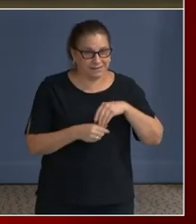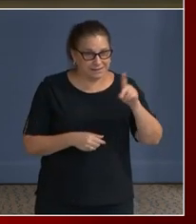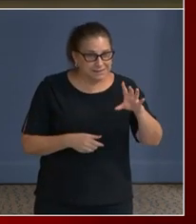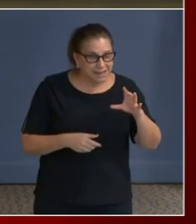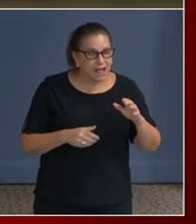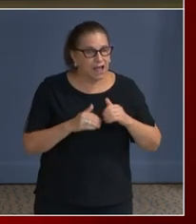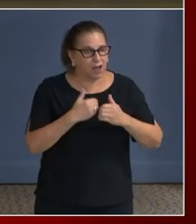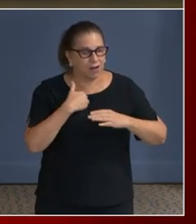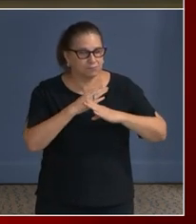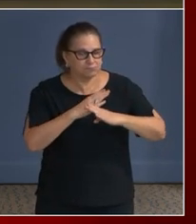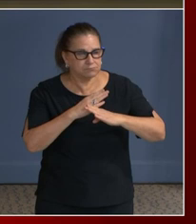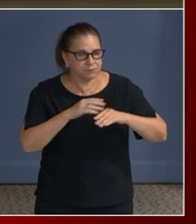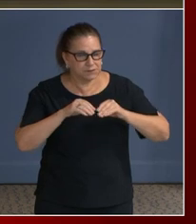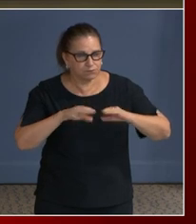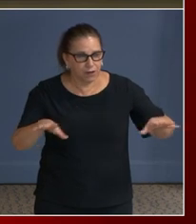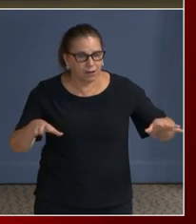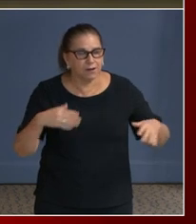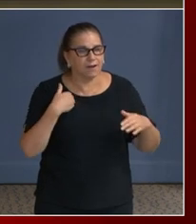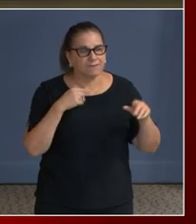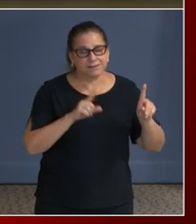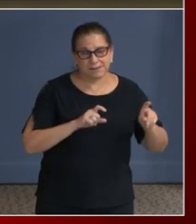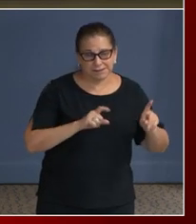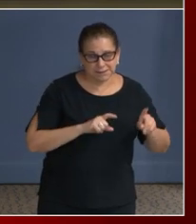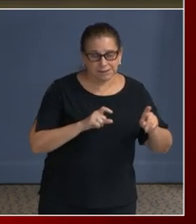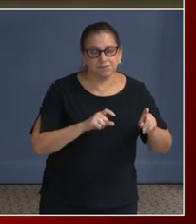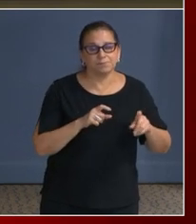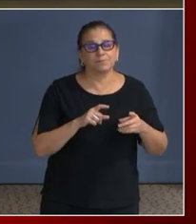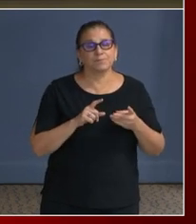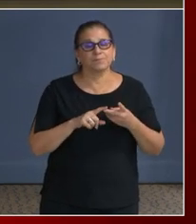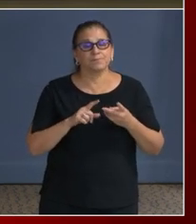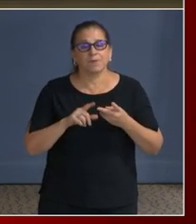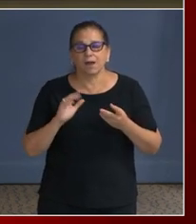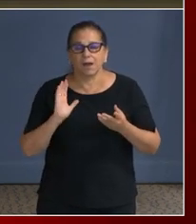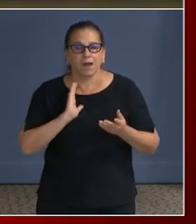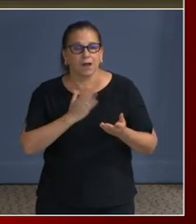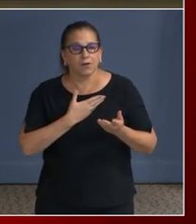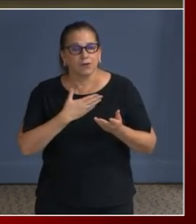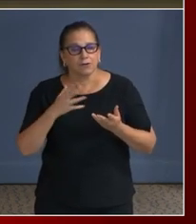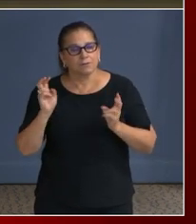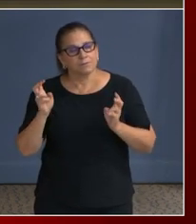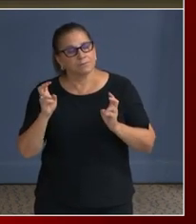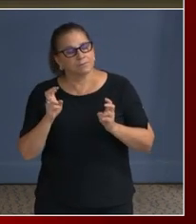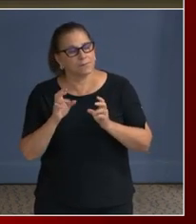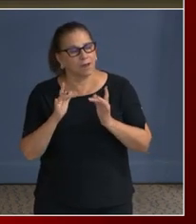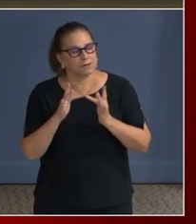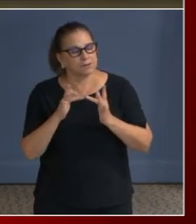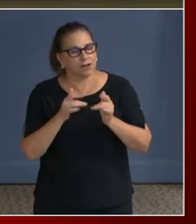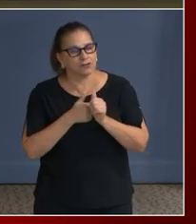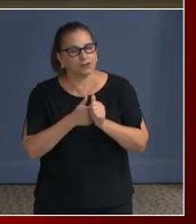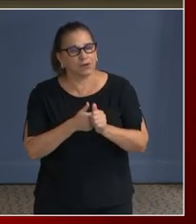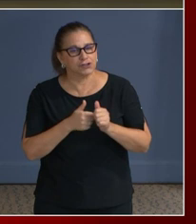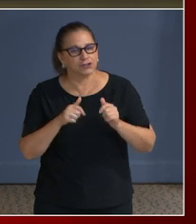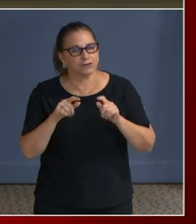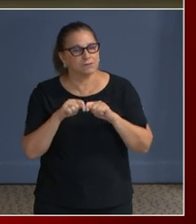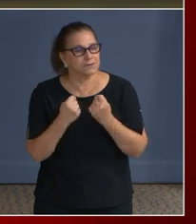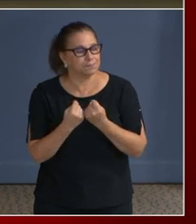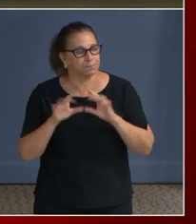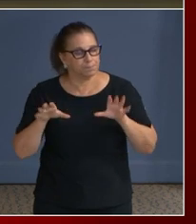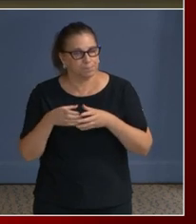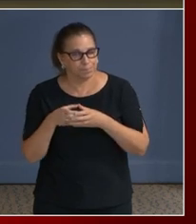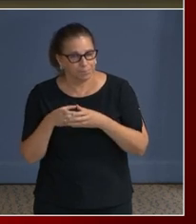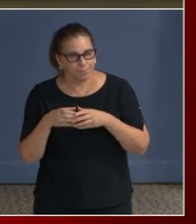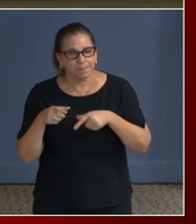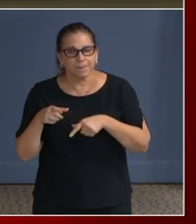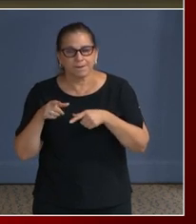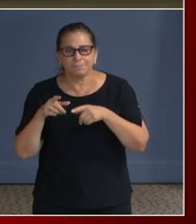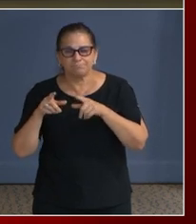health system capacity, and our contact tracing experience. So continue